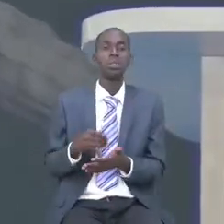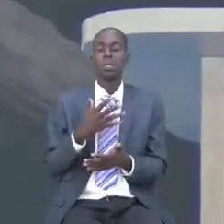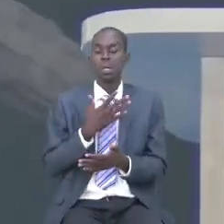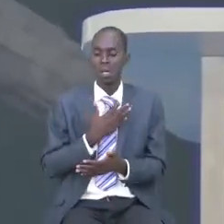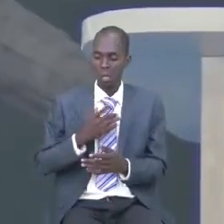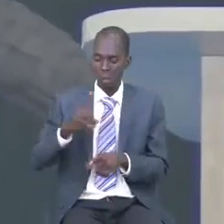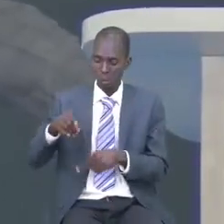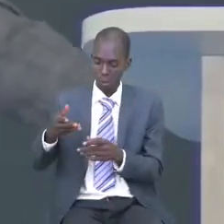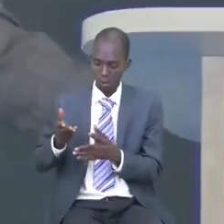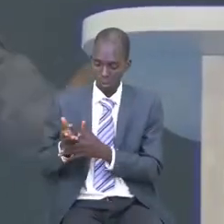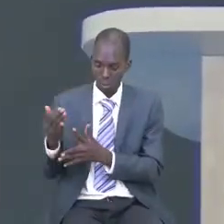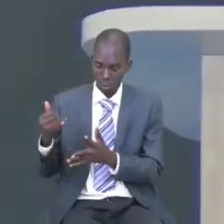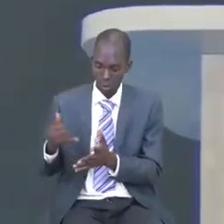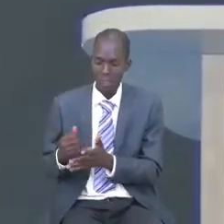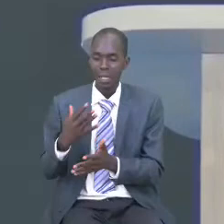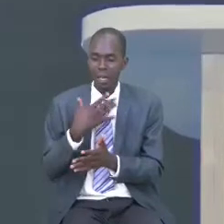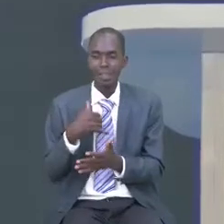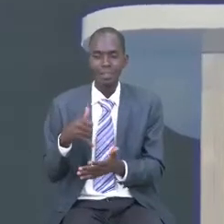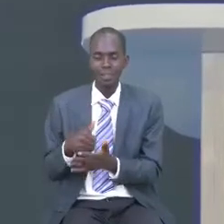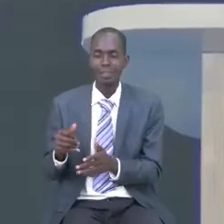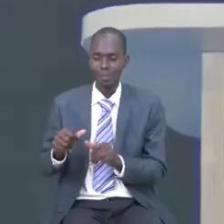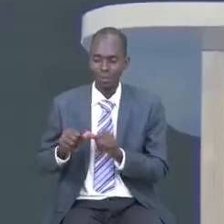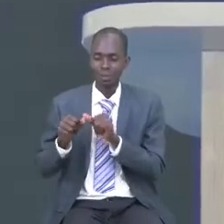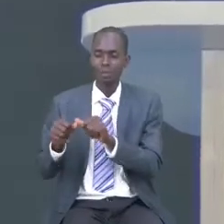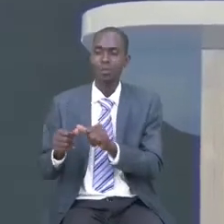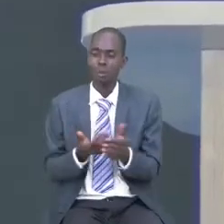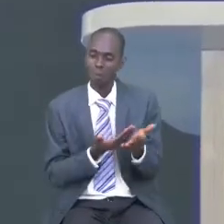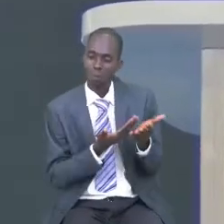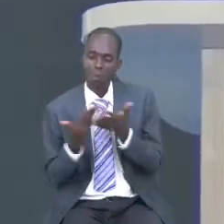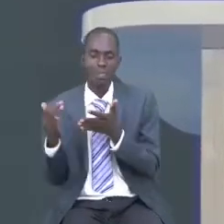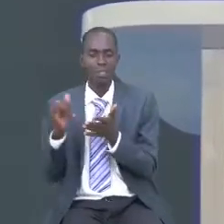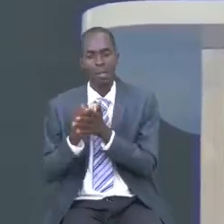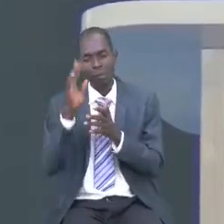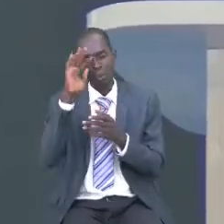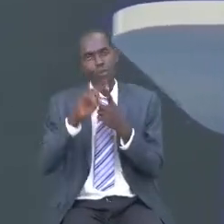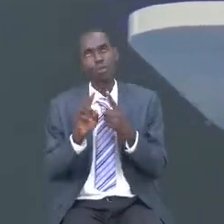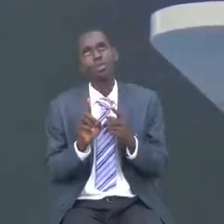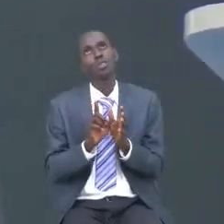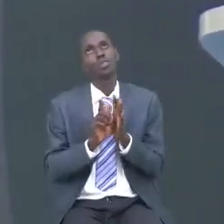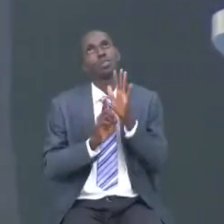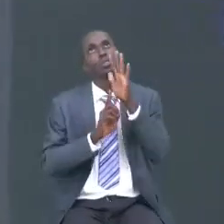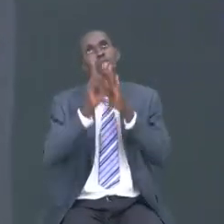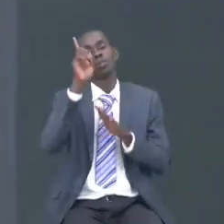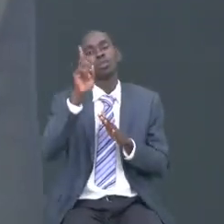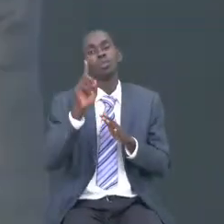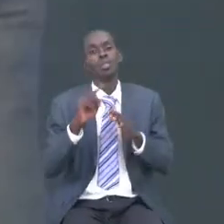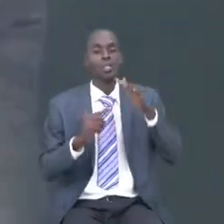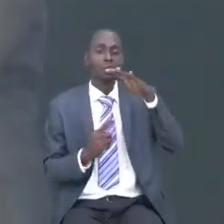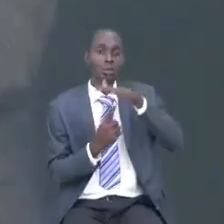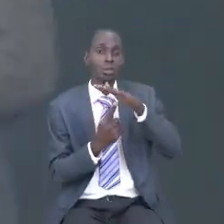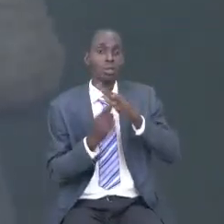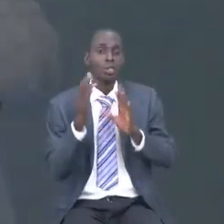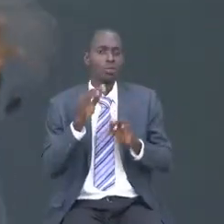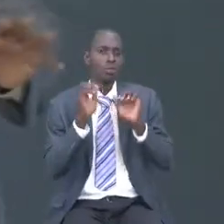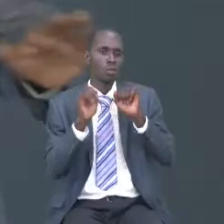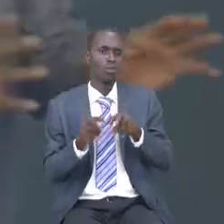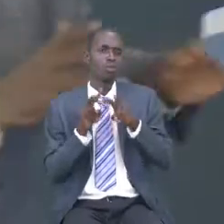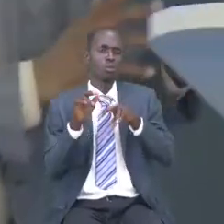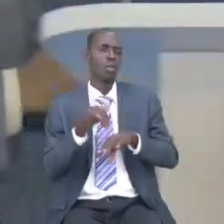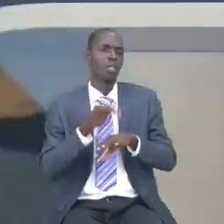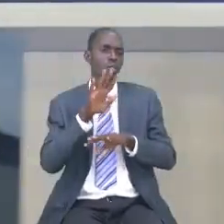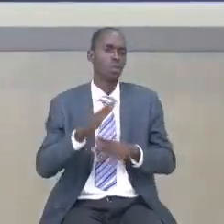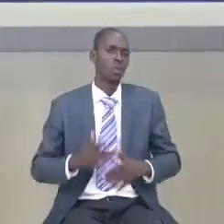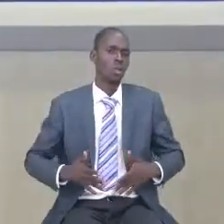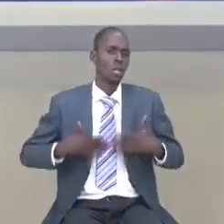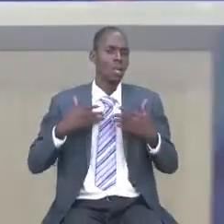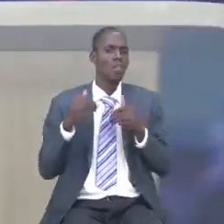a stepping stone. A stepping stone. If you can look at your life and everything that was